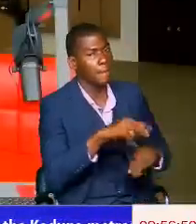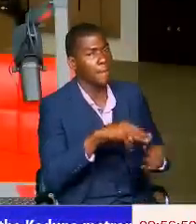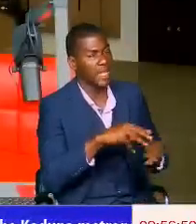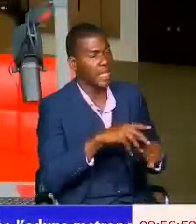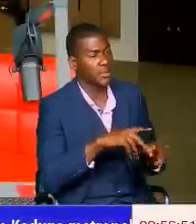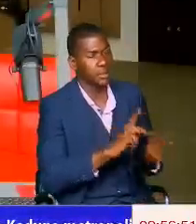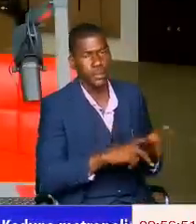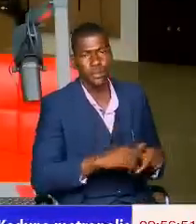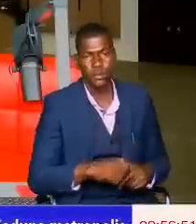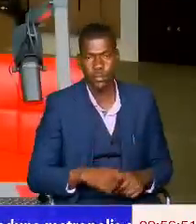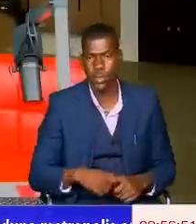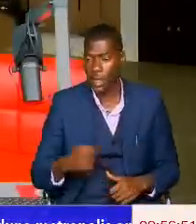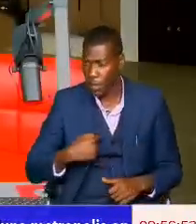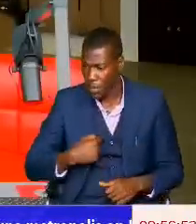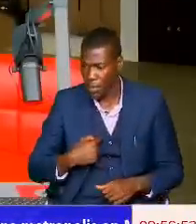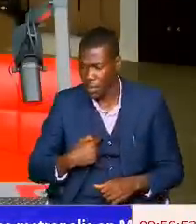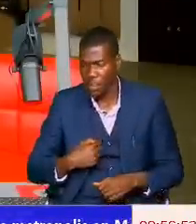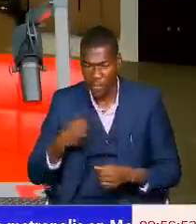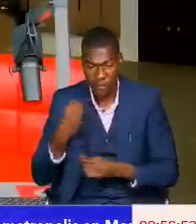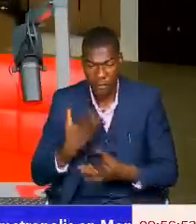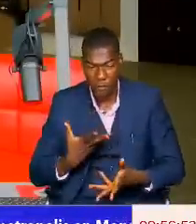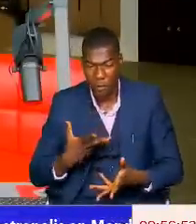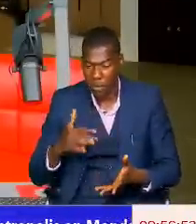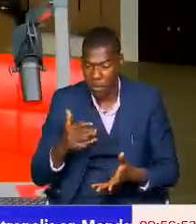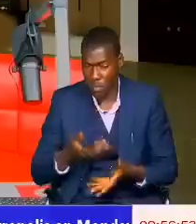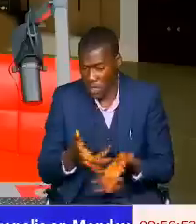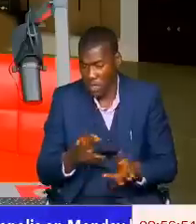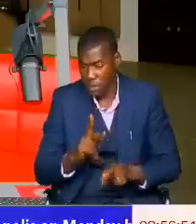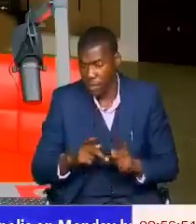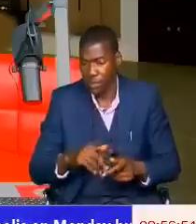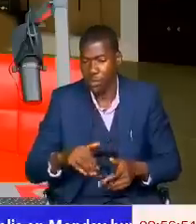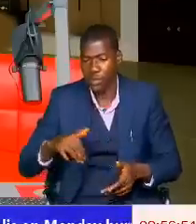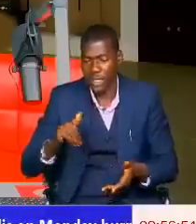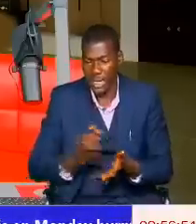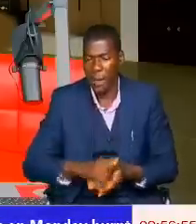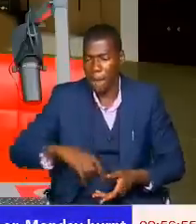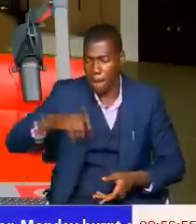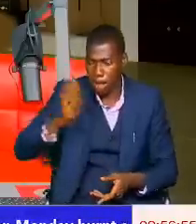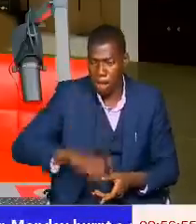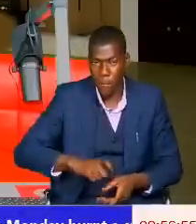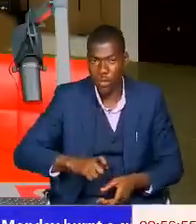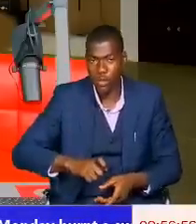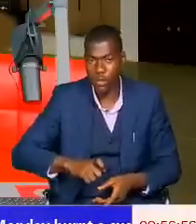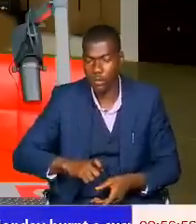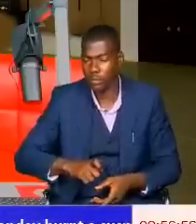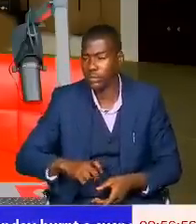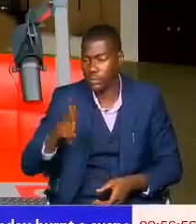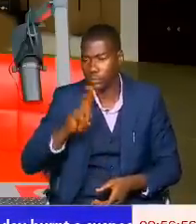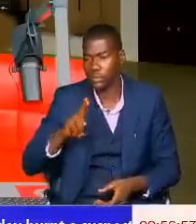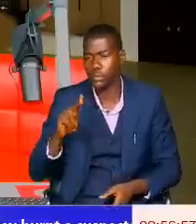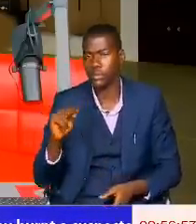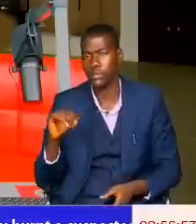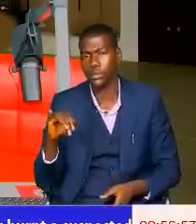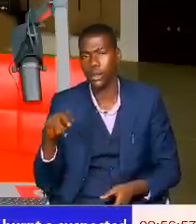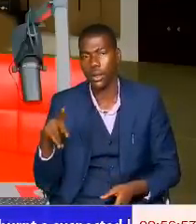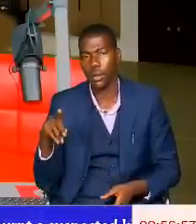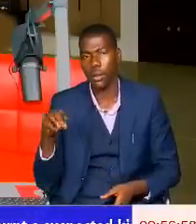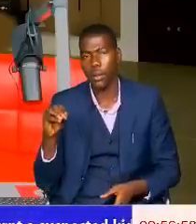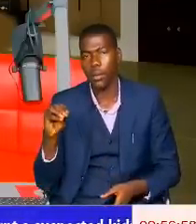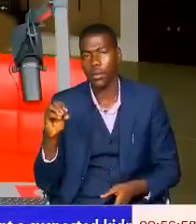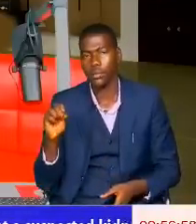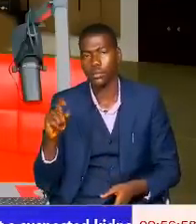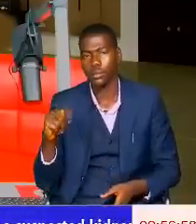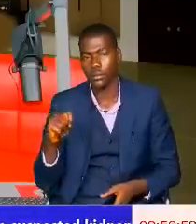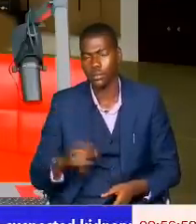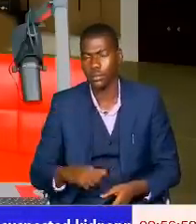came. We had a meeting. I forced my people. Yeah. I am using my position as the ordinary president to force them, not